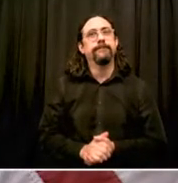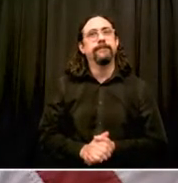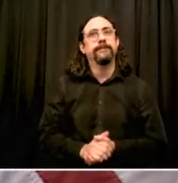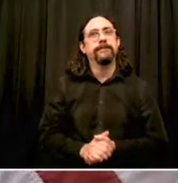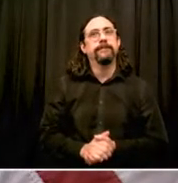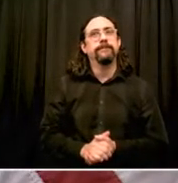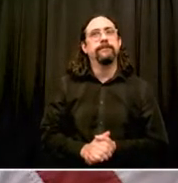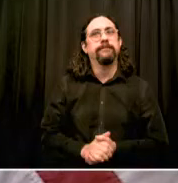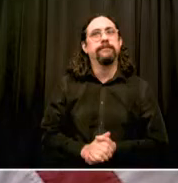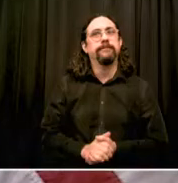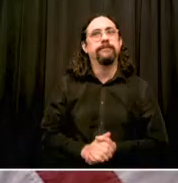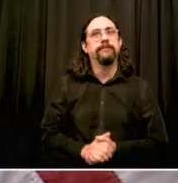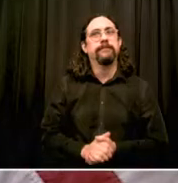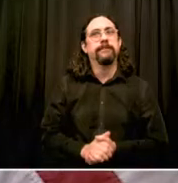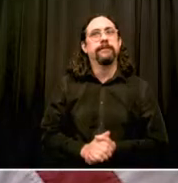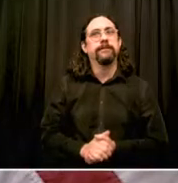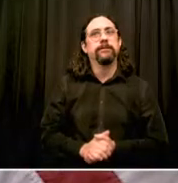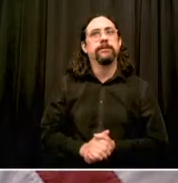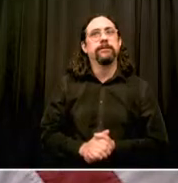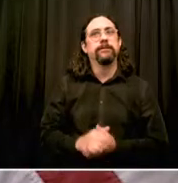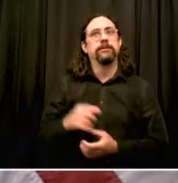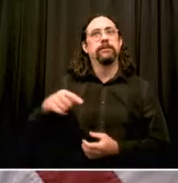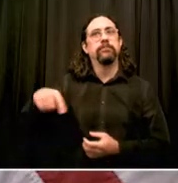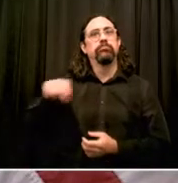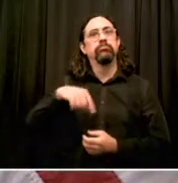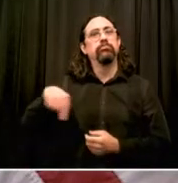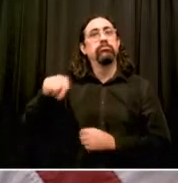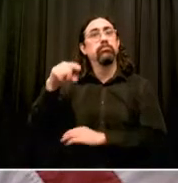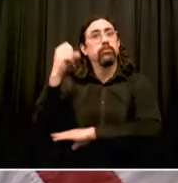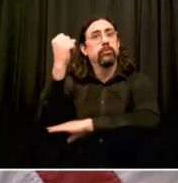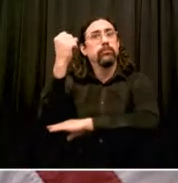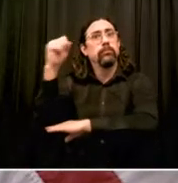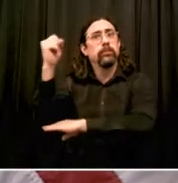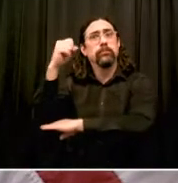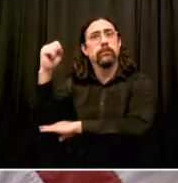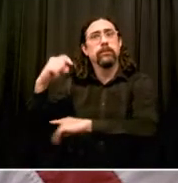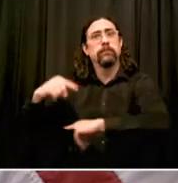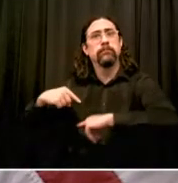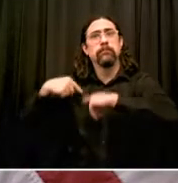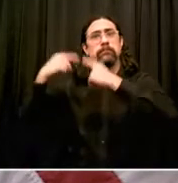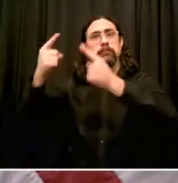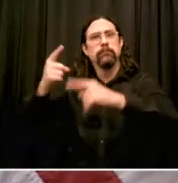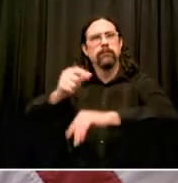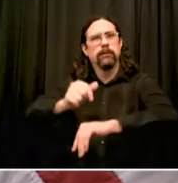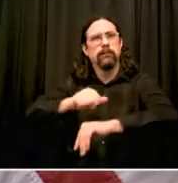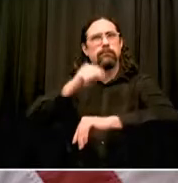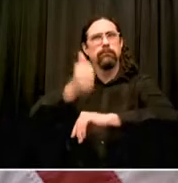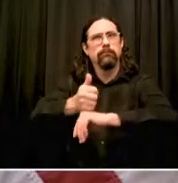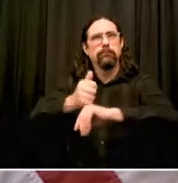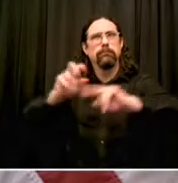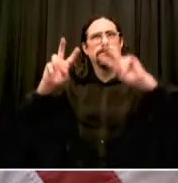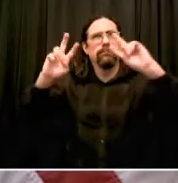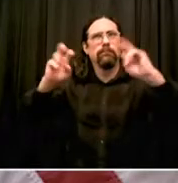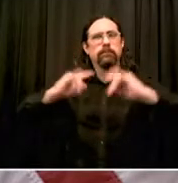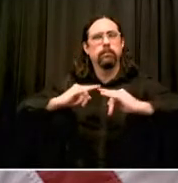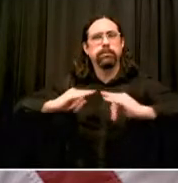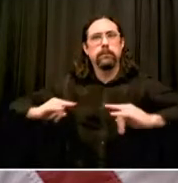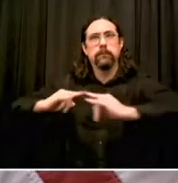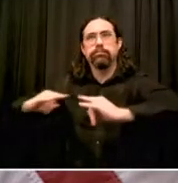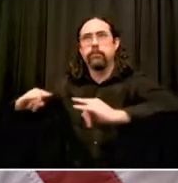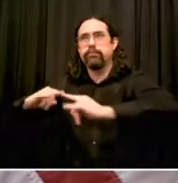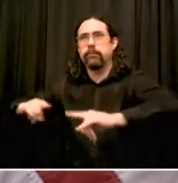receiving photos from listeners of encampments that are very large. One listener tells me commercial tenants cannot get into